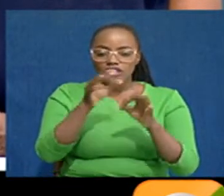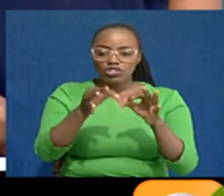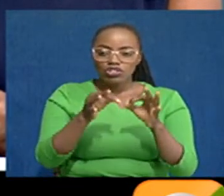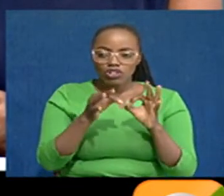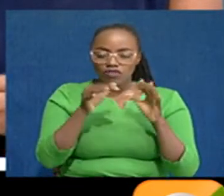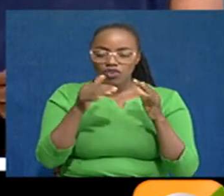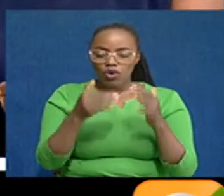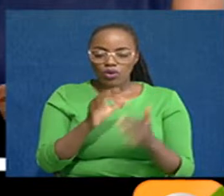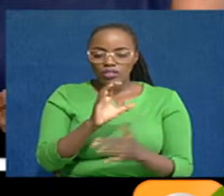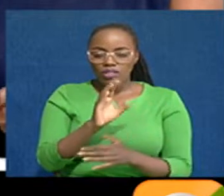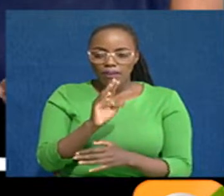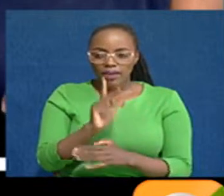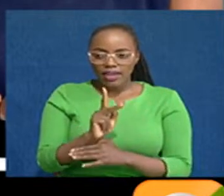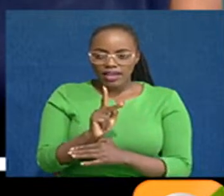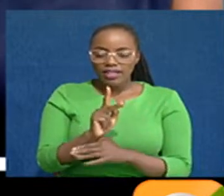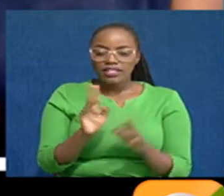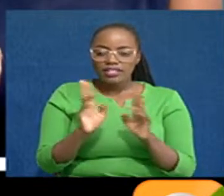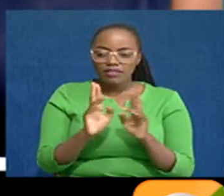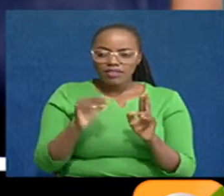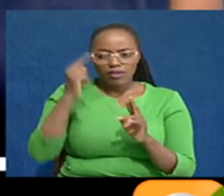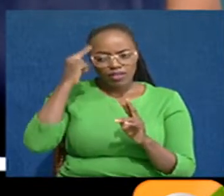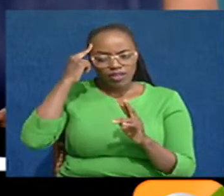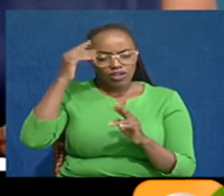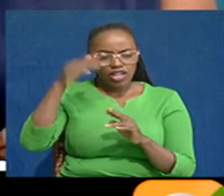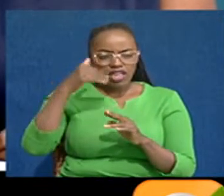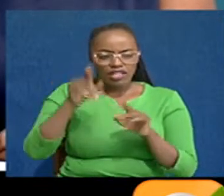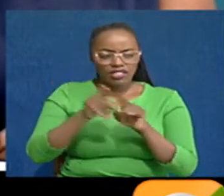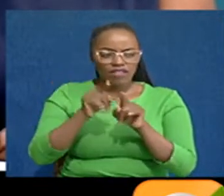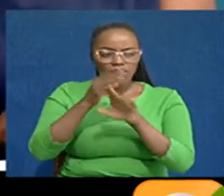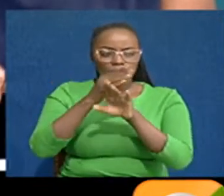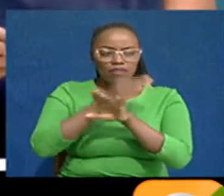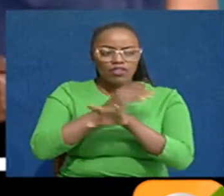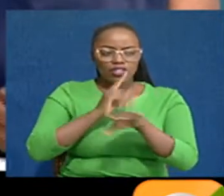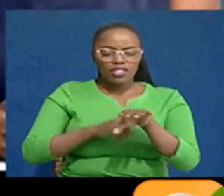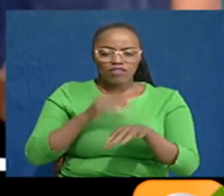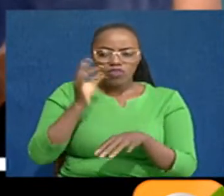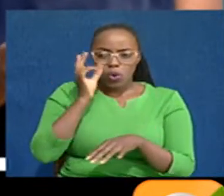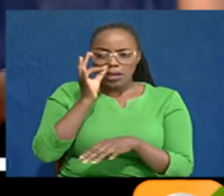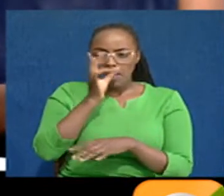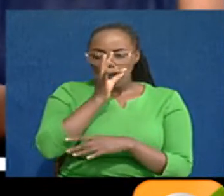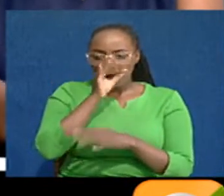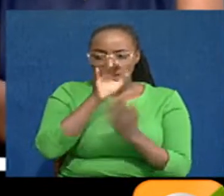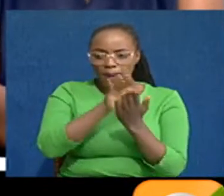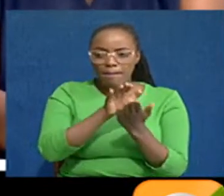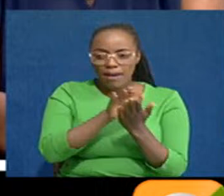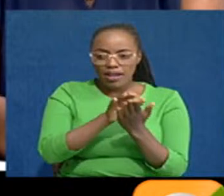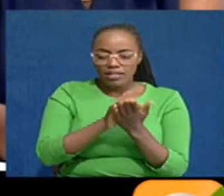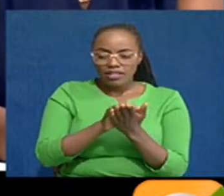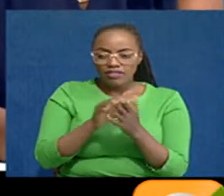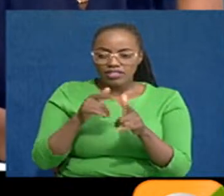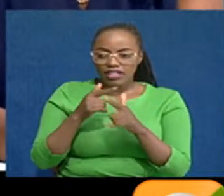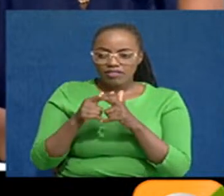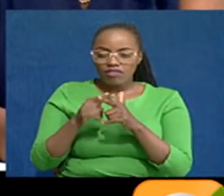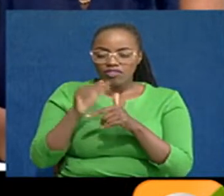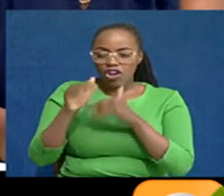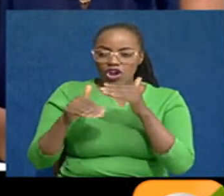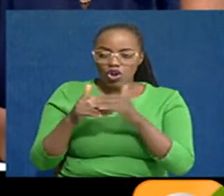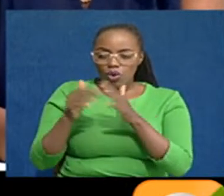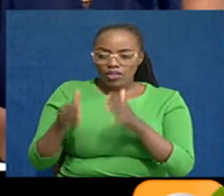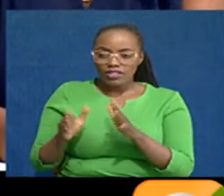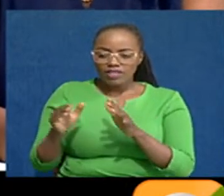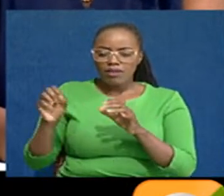CBK. They're actually willing. I always think back to the time of Kibaki. Banks were at the corners of every single